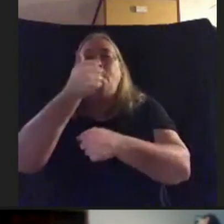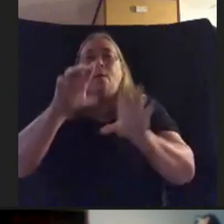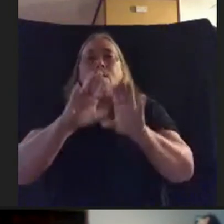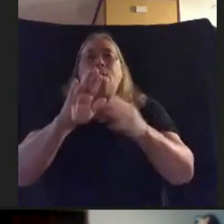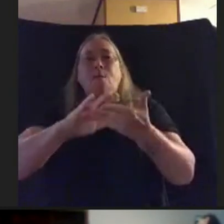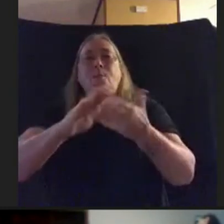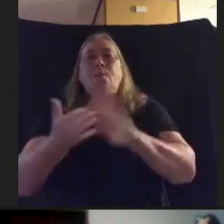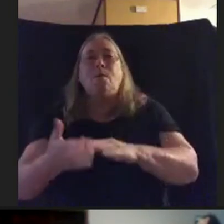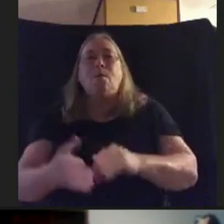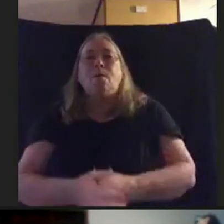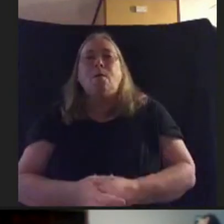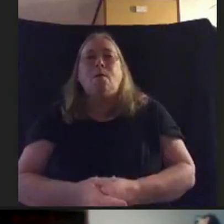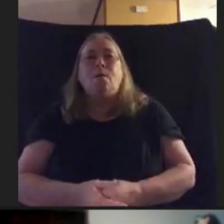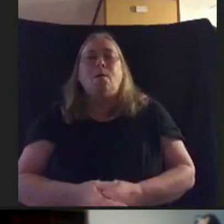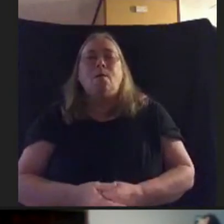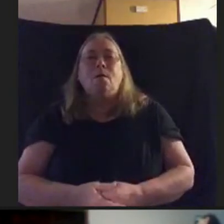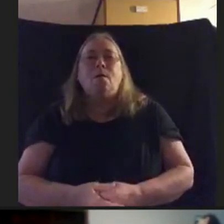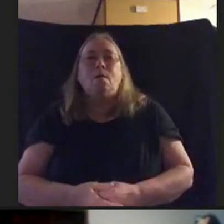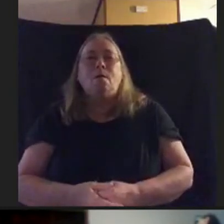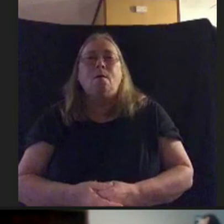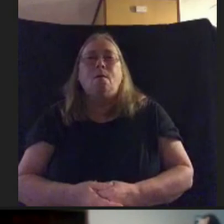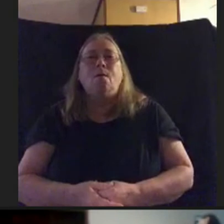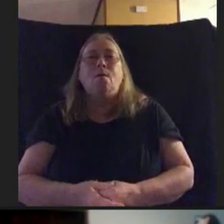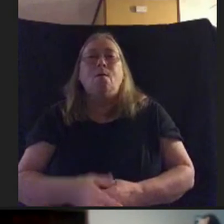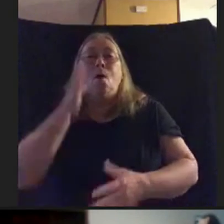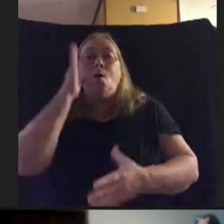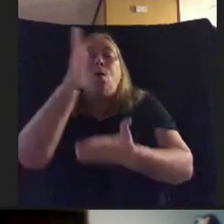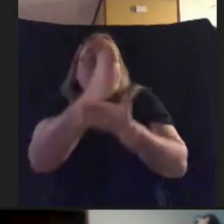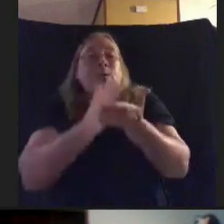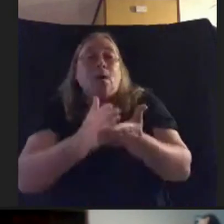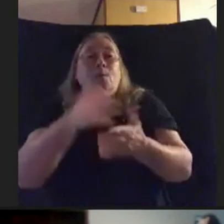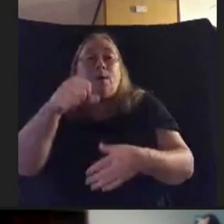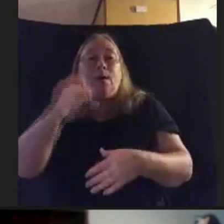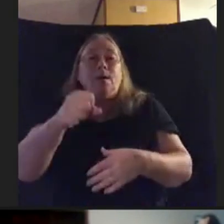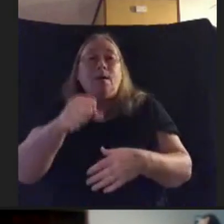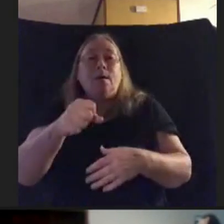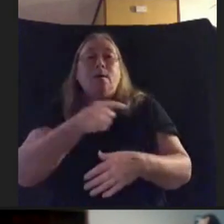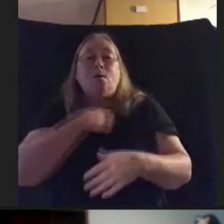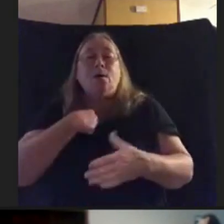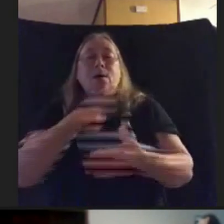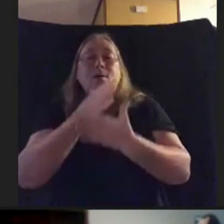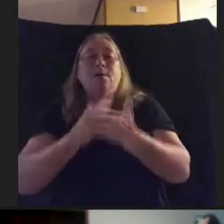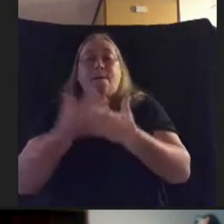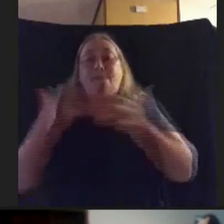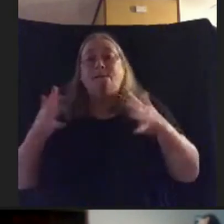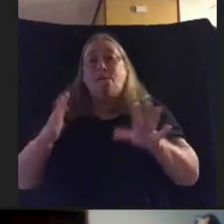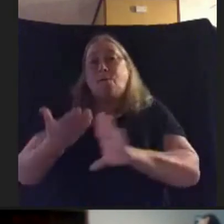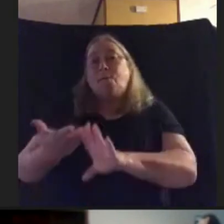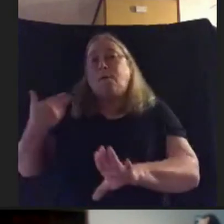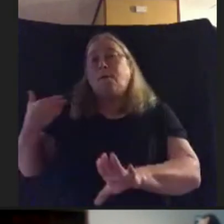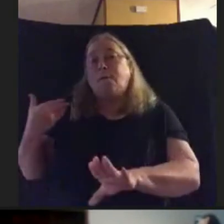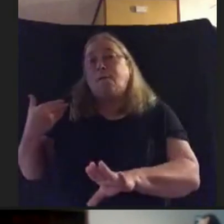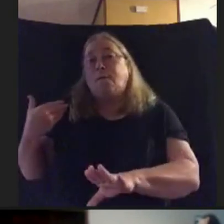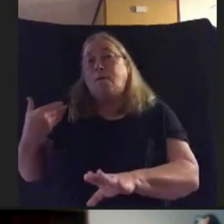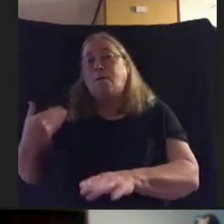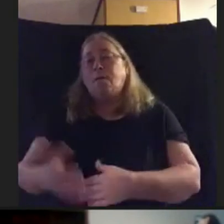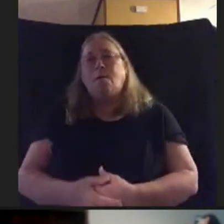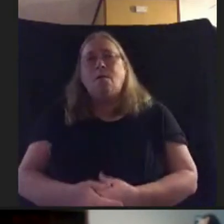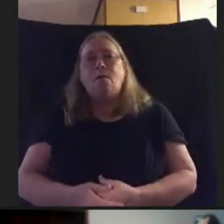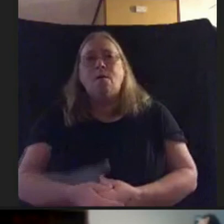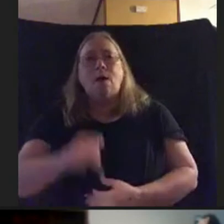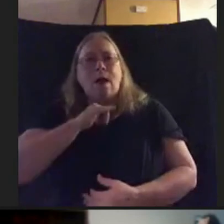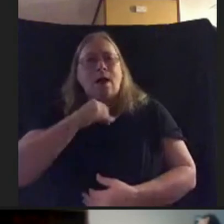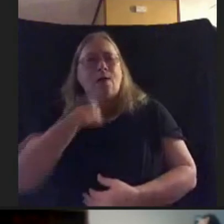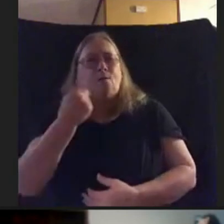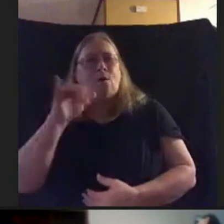It's not really a public meeting. Thank you. There will be some though. I know we've done some before, and I've got one with JSU this evening